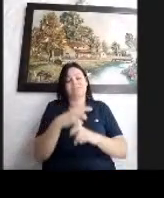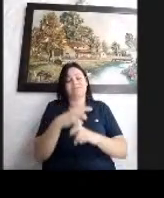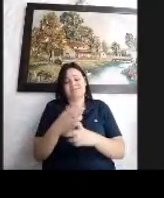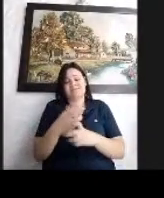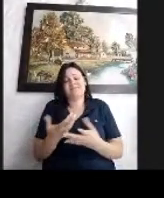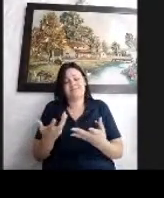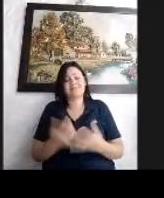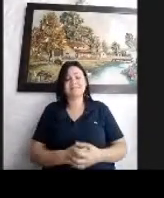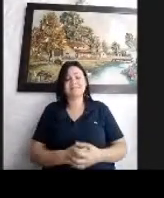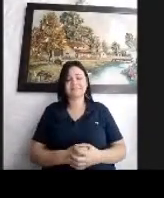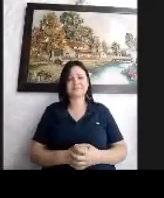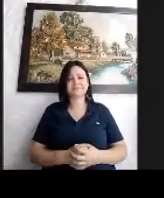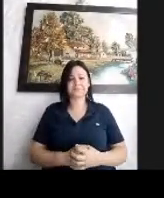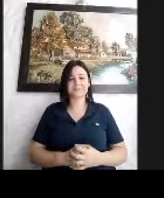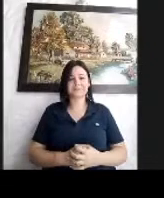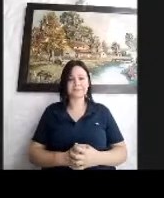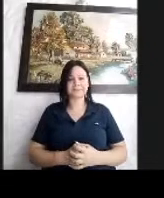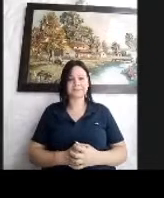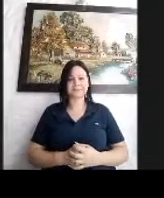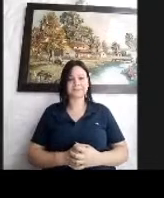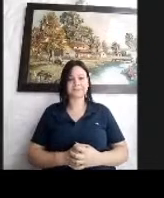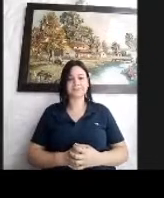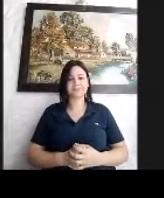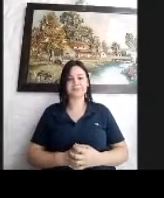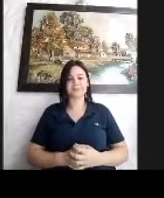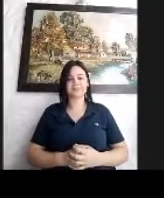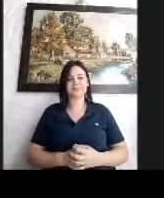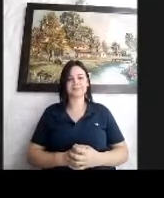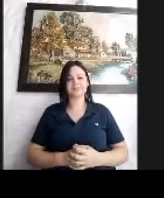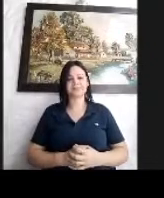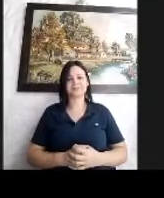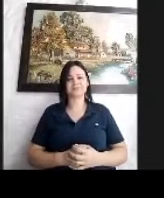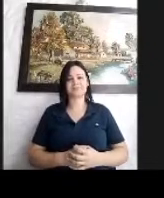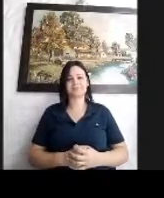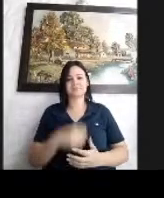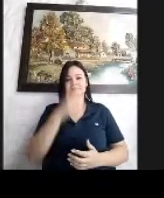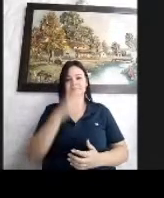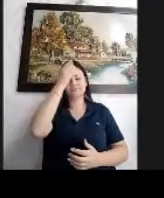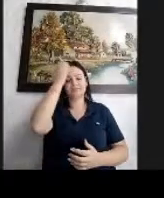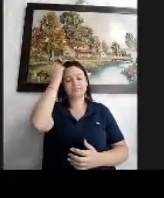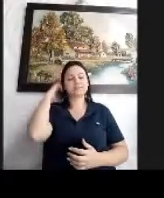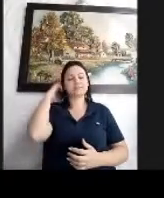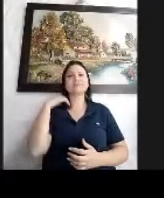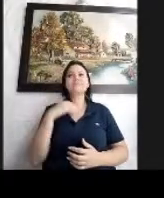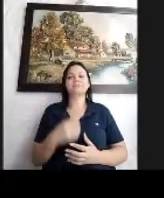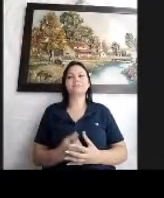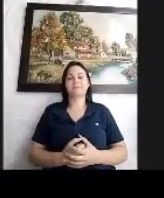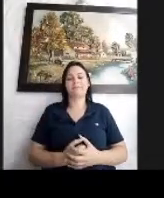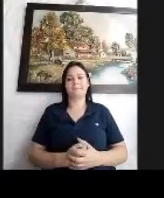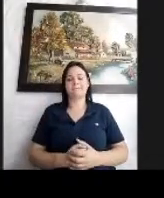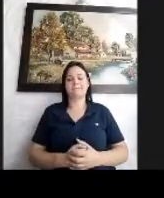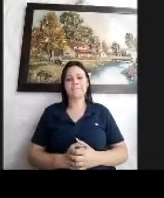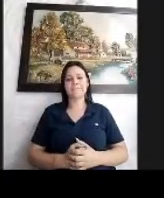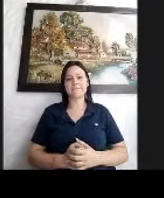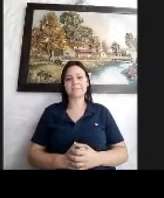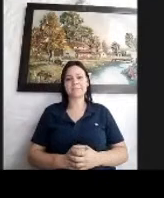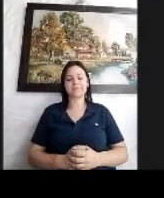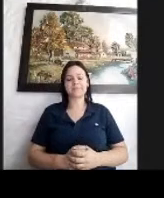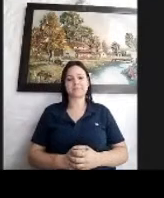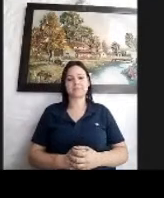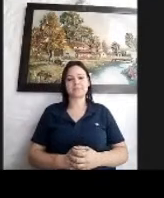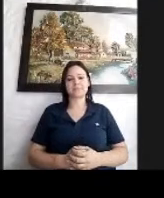So, art for me has a way of bringing back that calmness, that peace. And